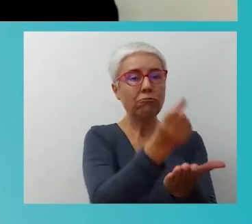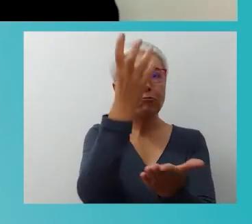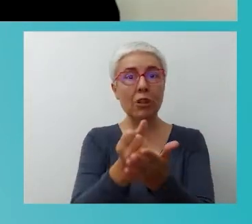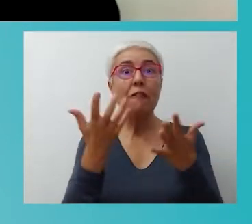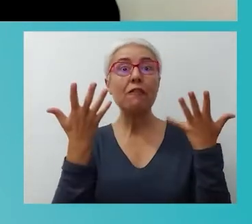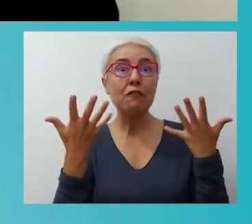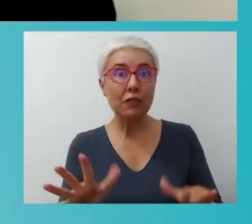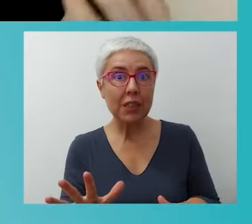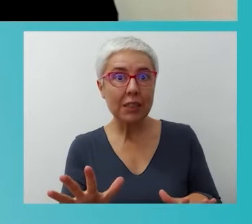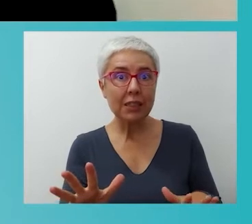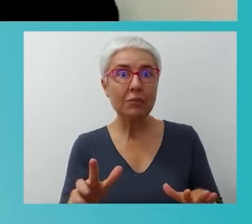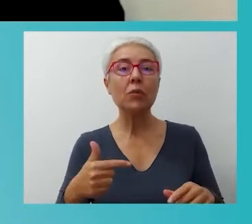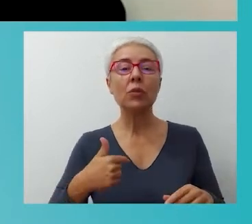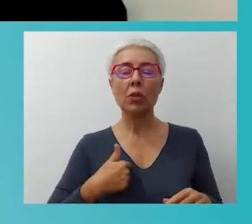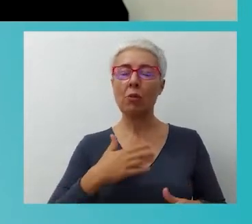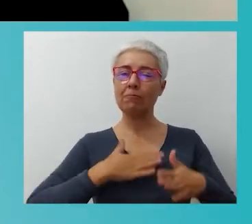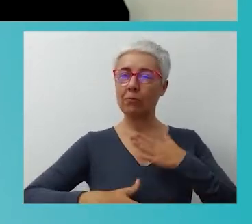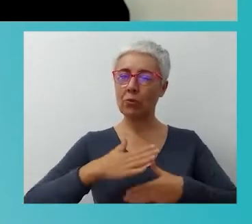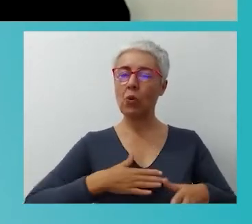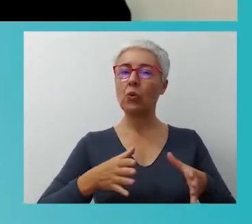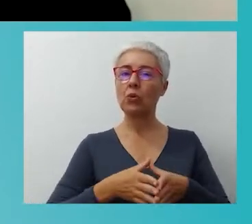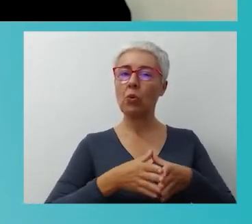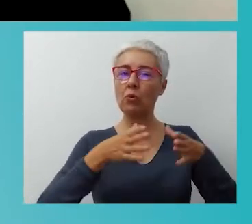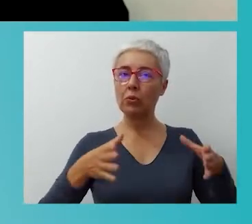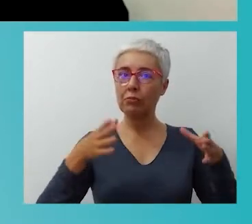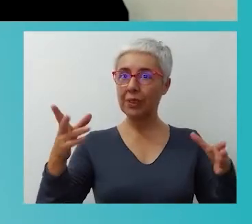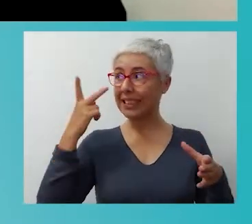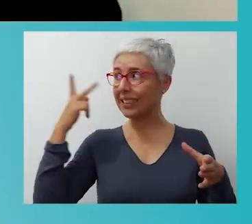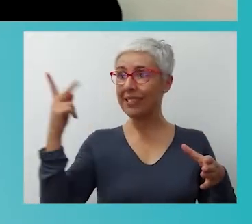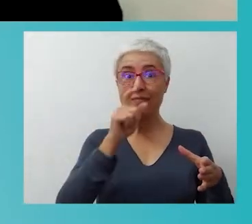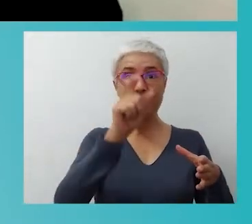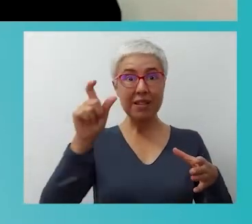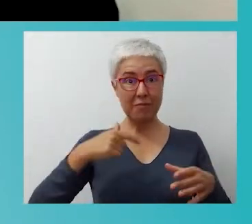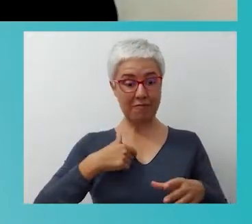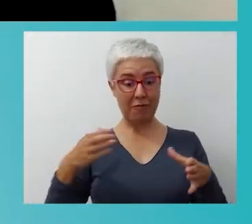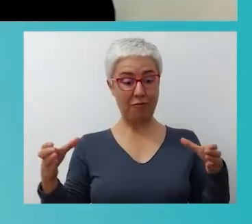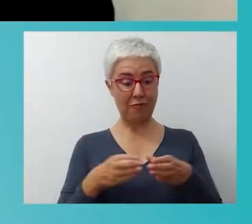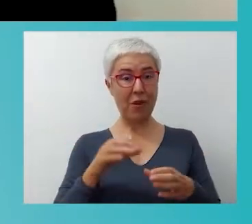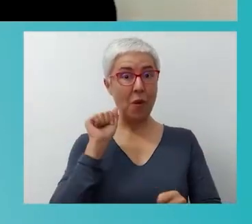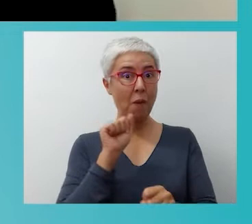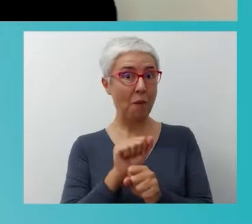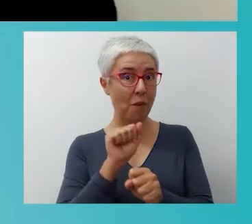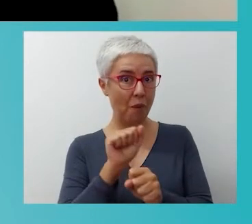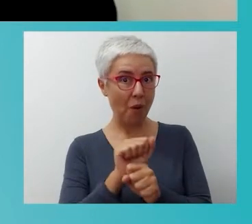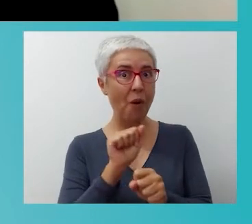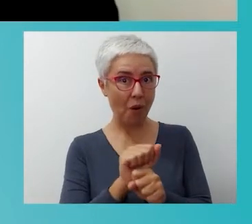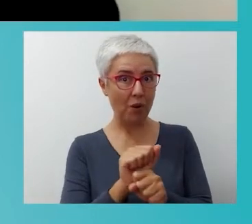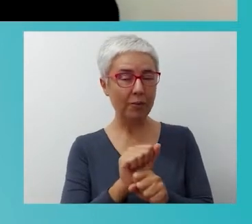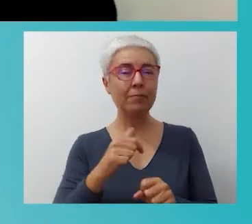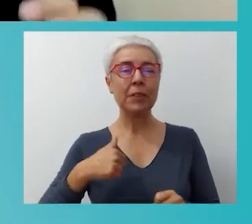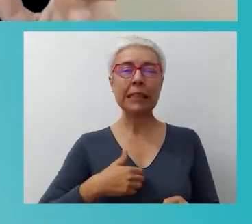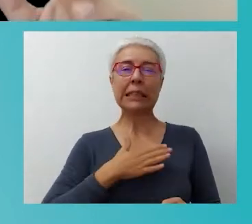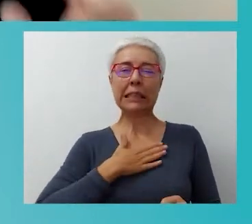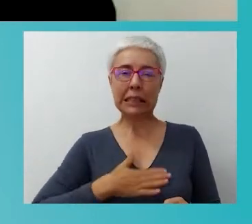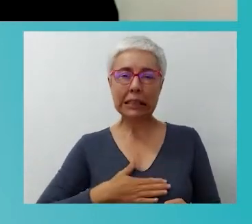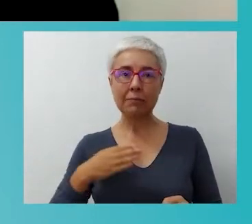internationally, and we have the right team to keep growing this business with expertise in project management, programming, marketing, and sales. We